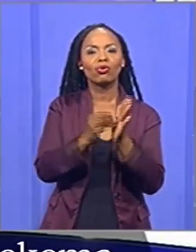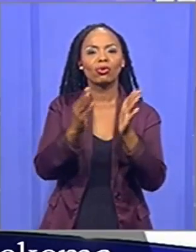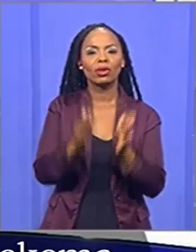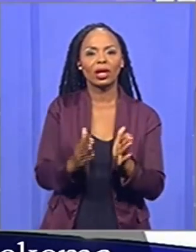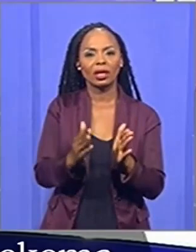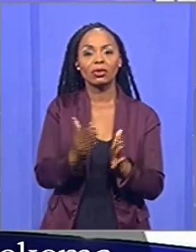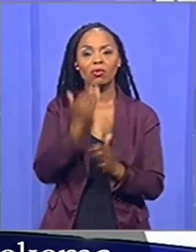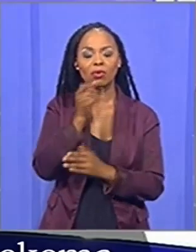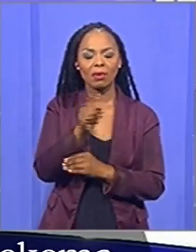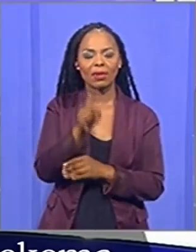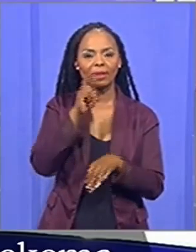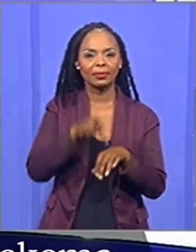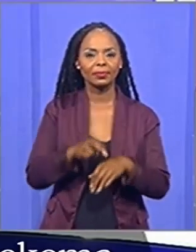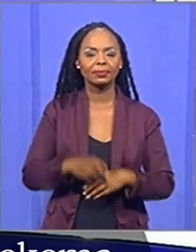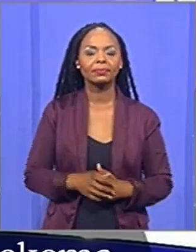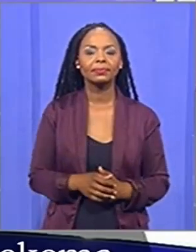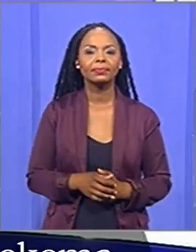legoro leo.